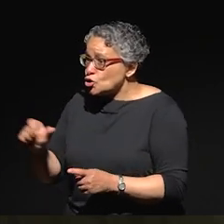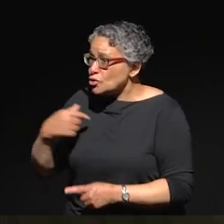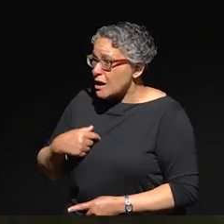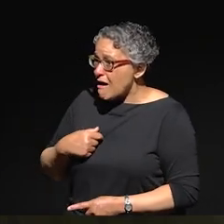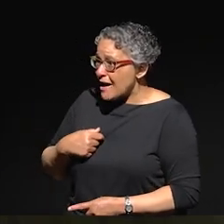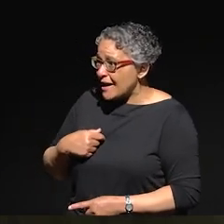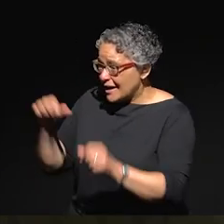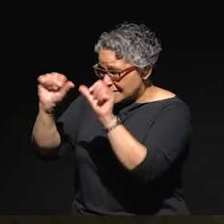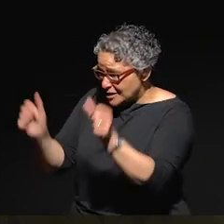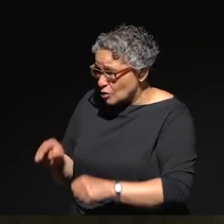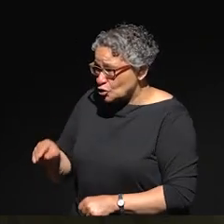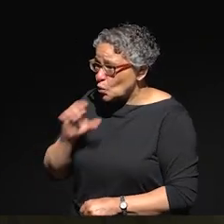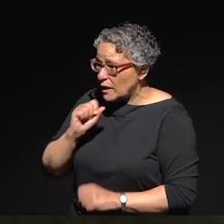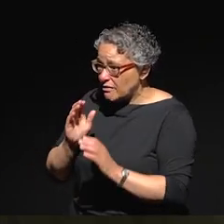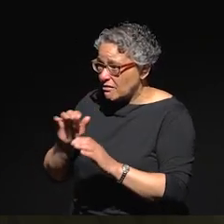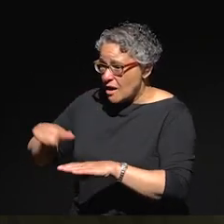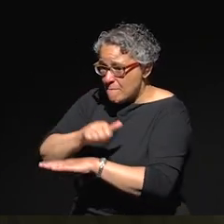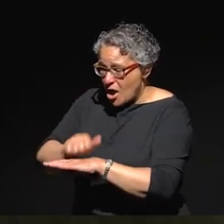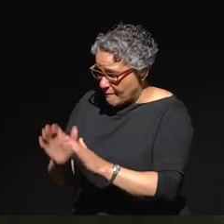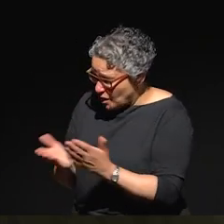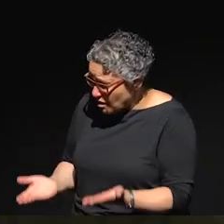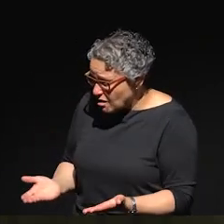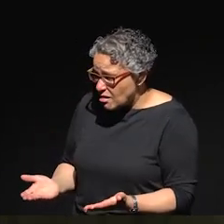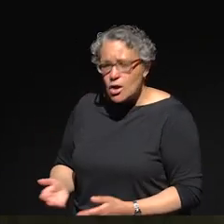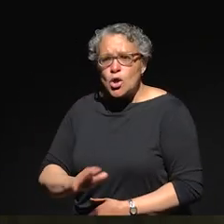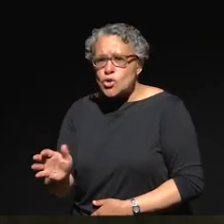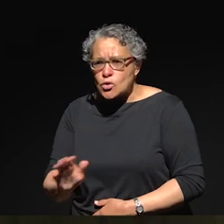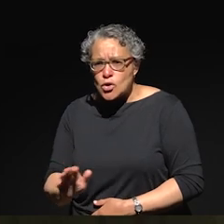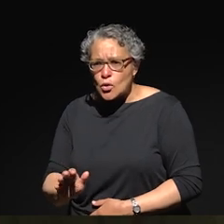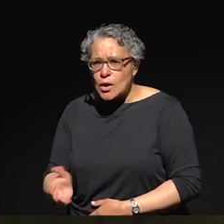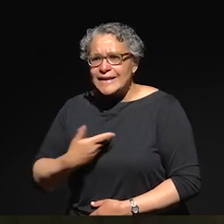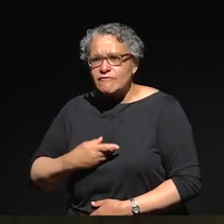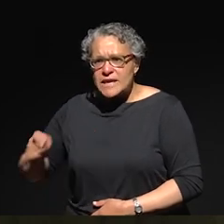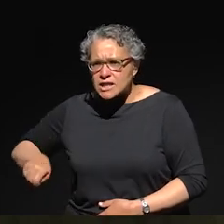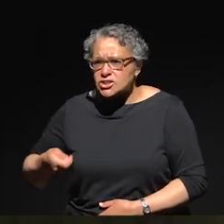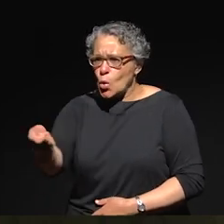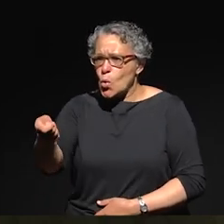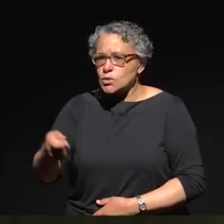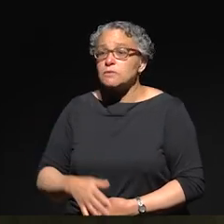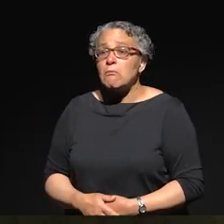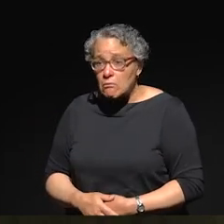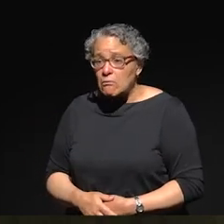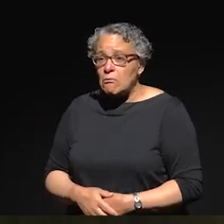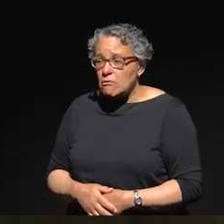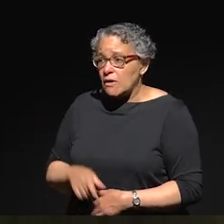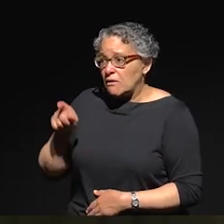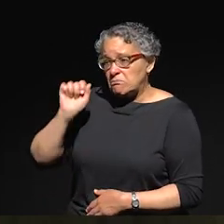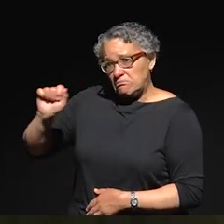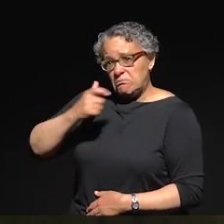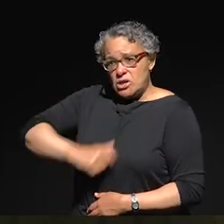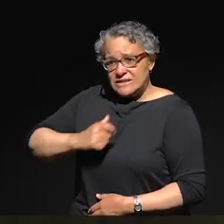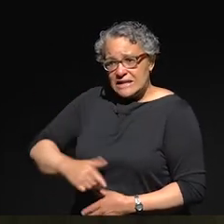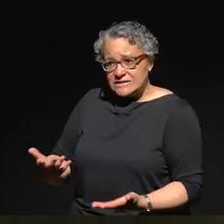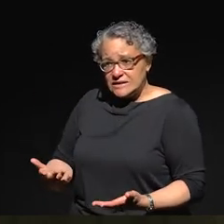Are you going to be holding the Bible or what? No. You give me a sword." So this is the kind. This is the kind of personality we're dealing with. And